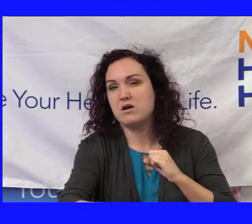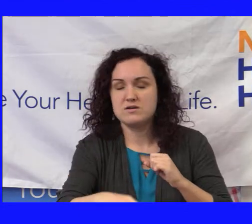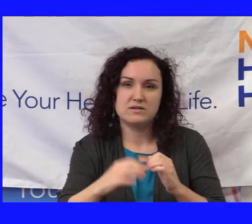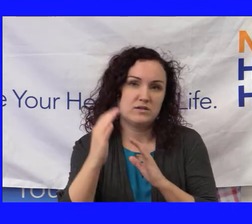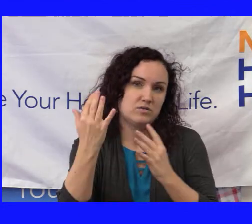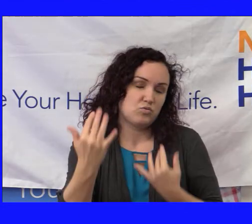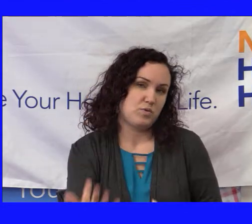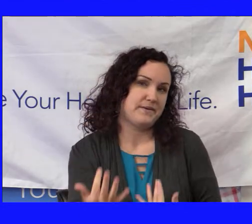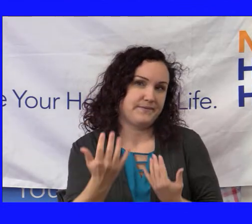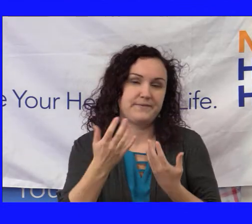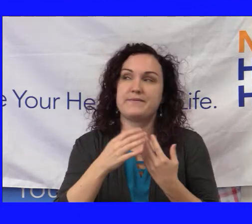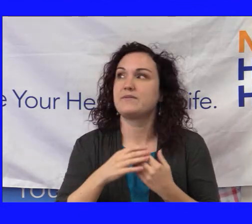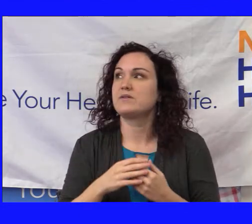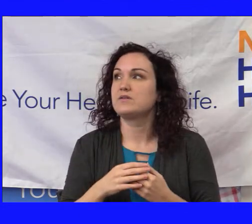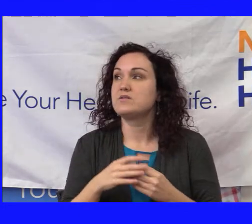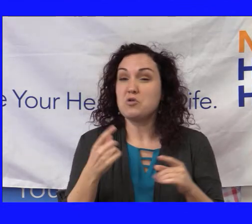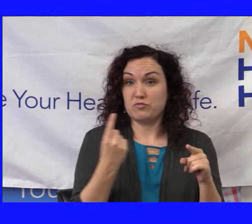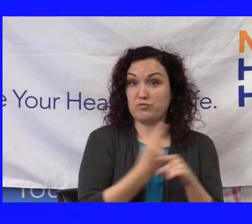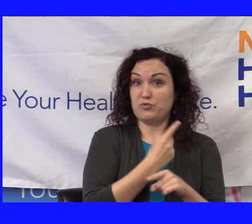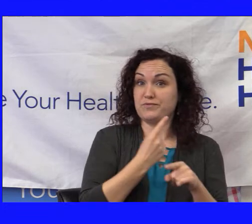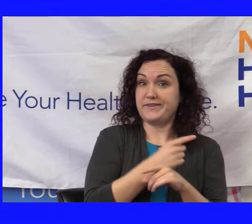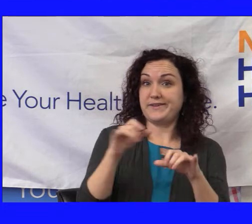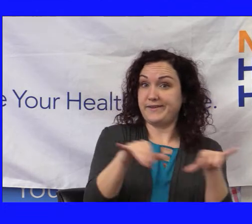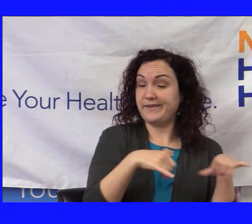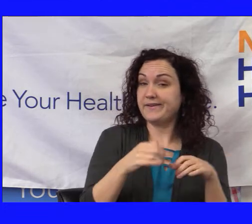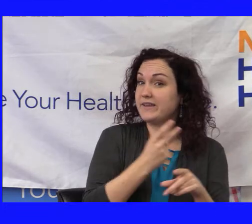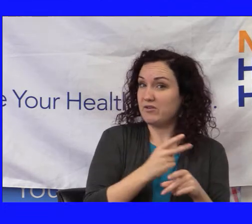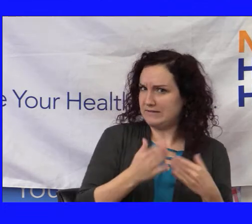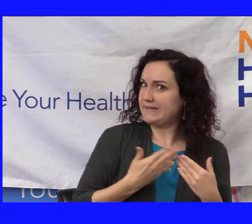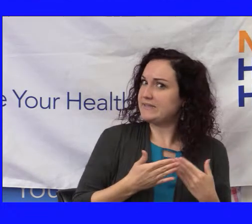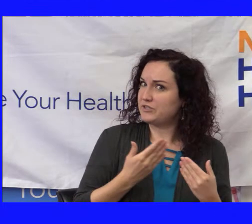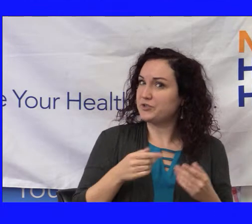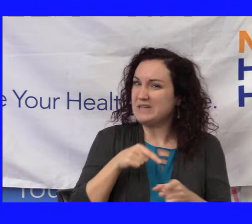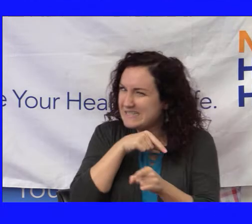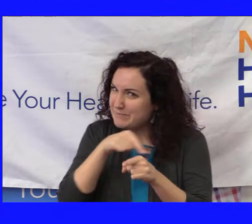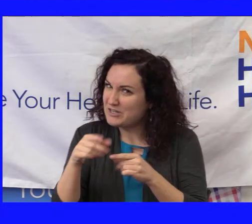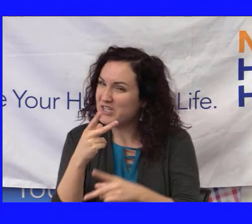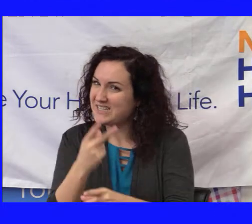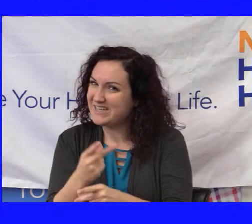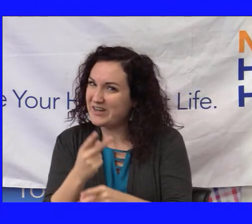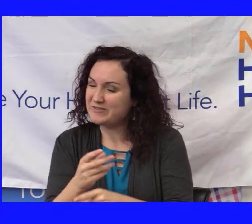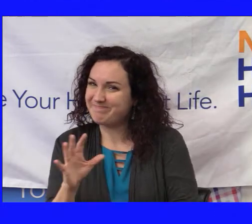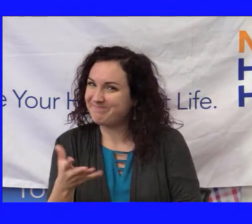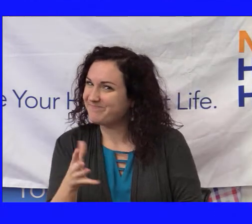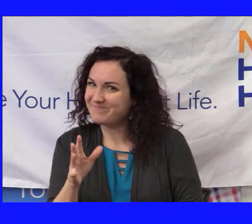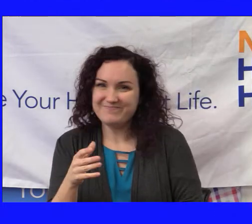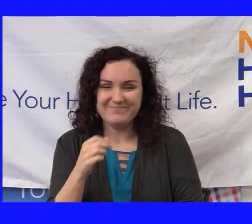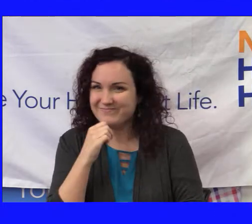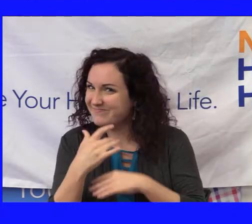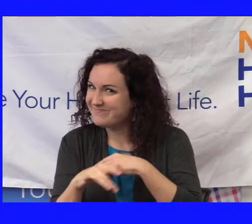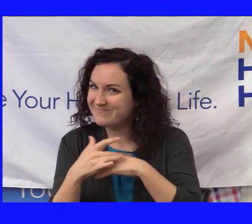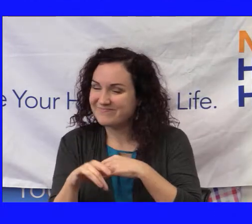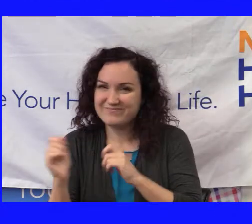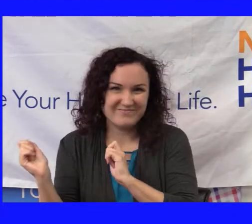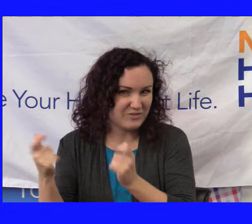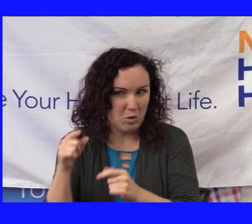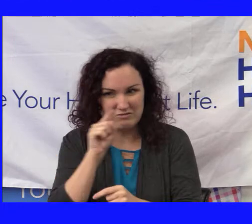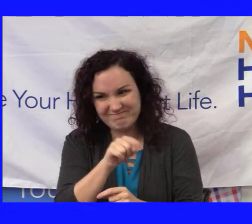question routine care is easier to deliver. Specialized care is not available at all facilities.